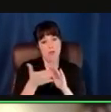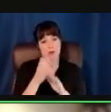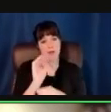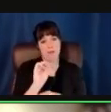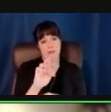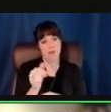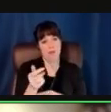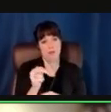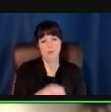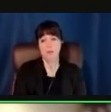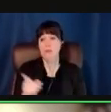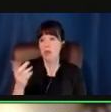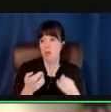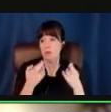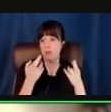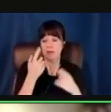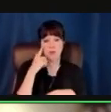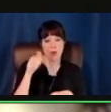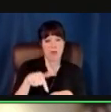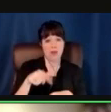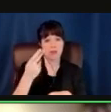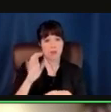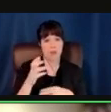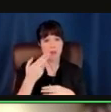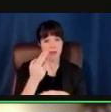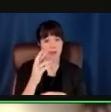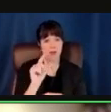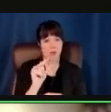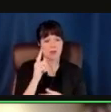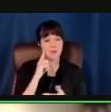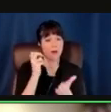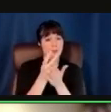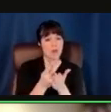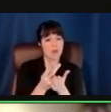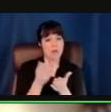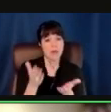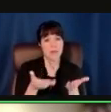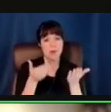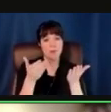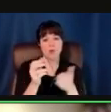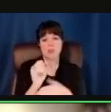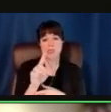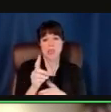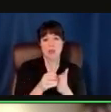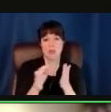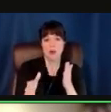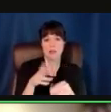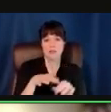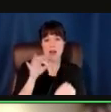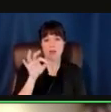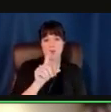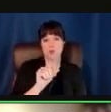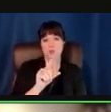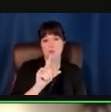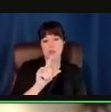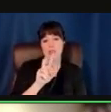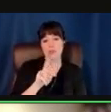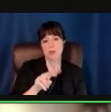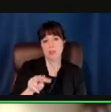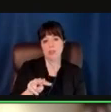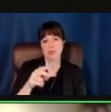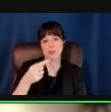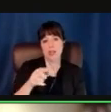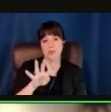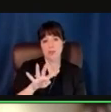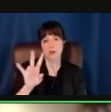The recommendation for this public hearing is to approve the proposed solid waste rates found in Resolution 2022-47, which